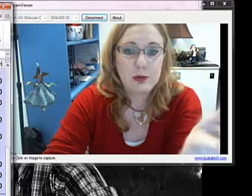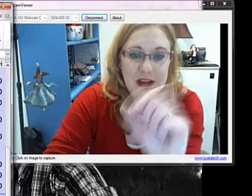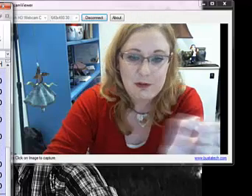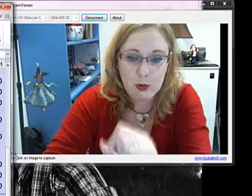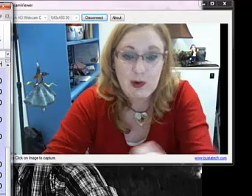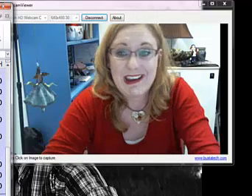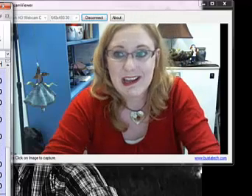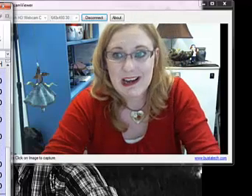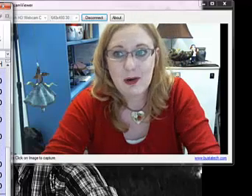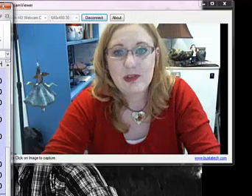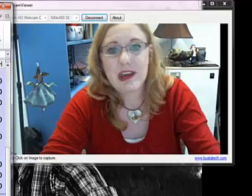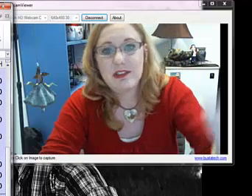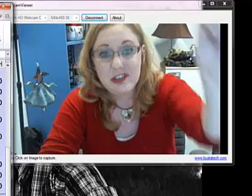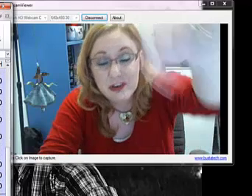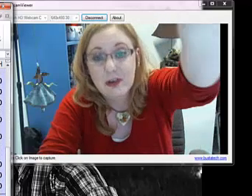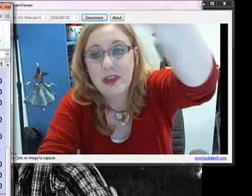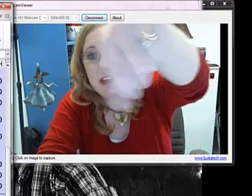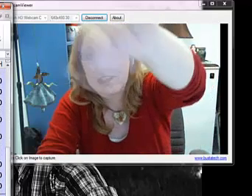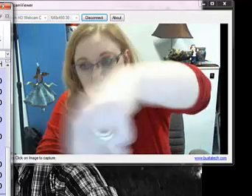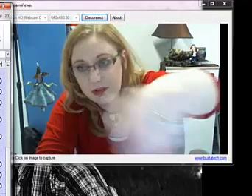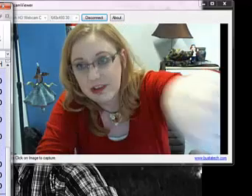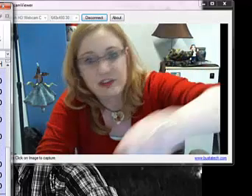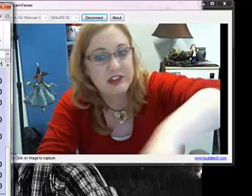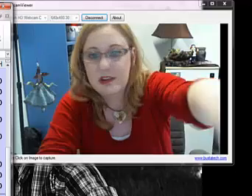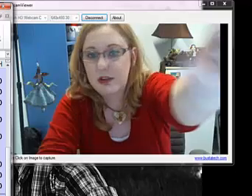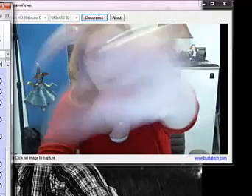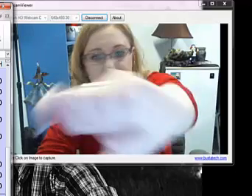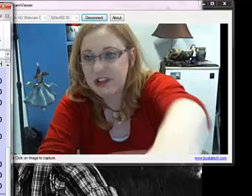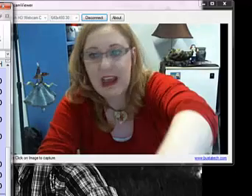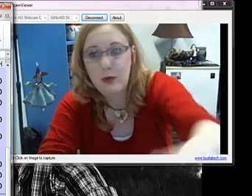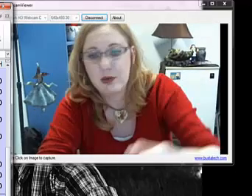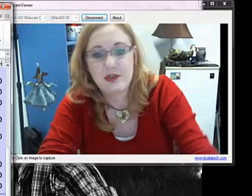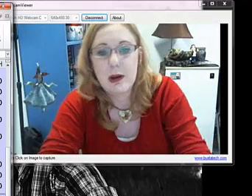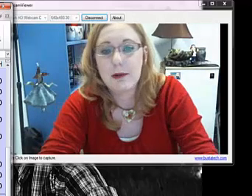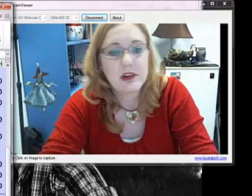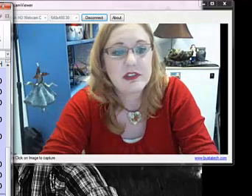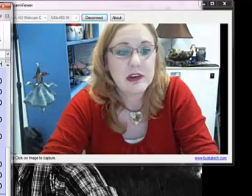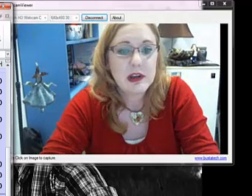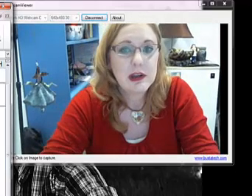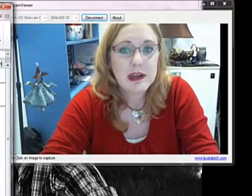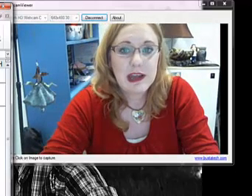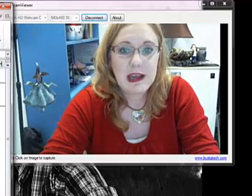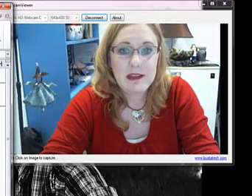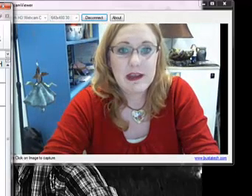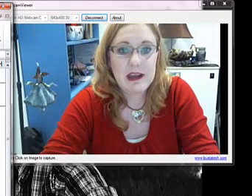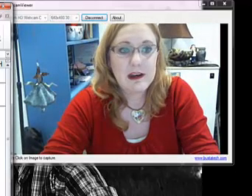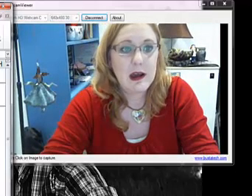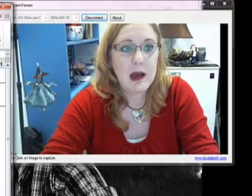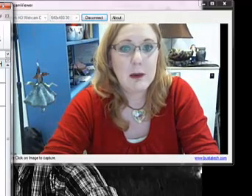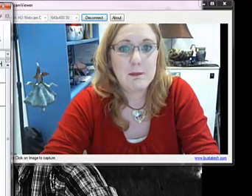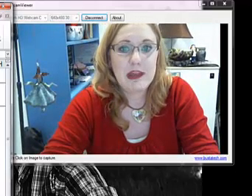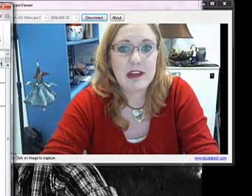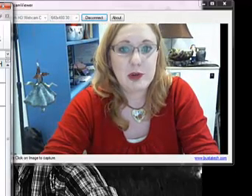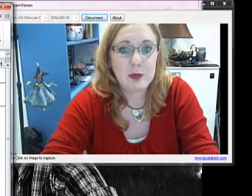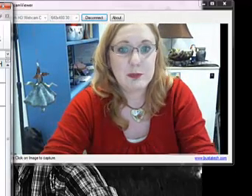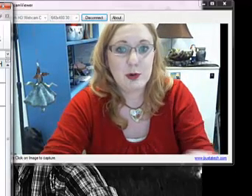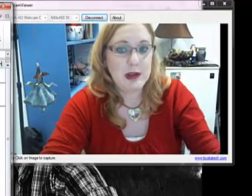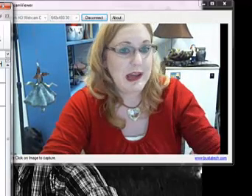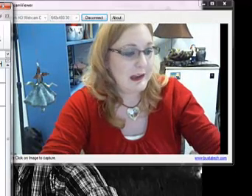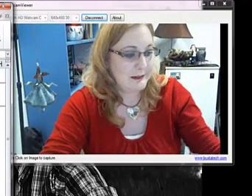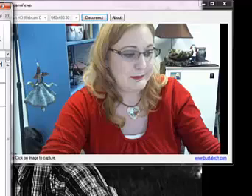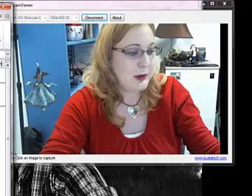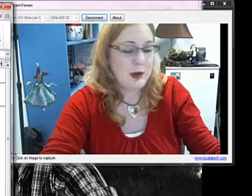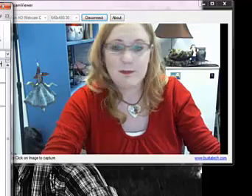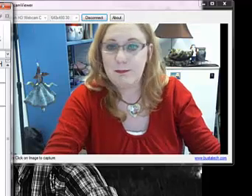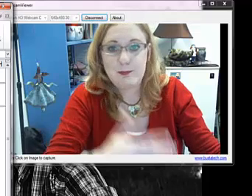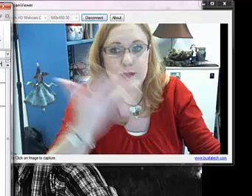this would be if you're writing it out. Okay, so circle this, you just go and just count those numbers. Okay, and then that's when you would put